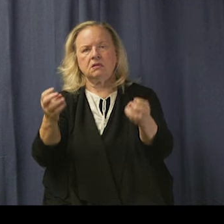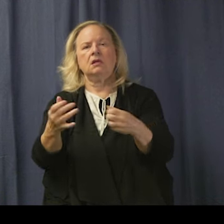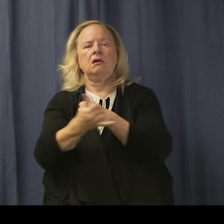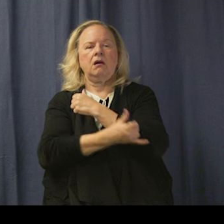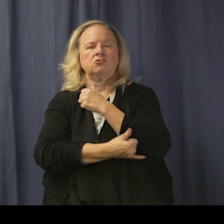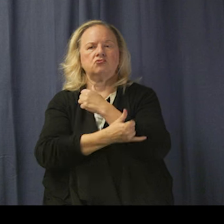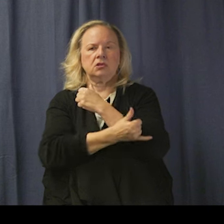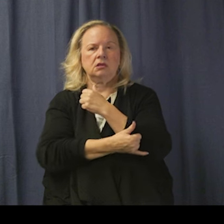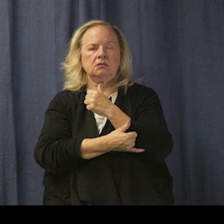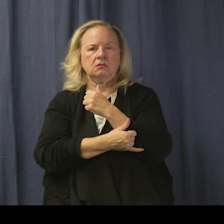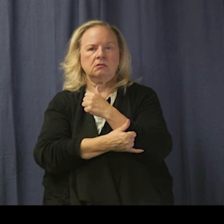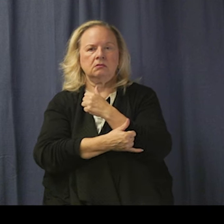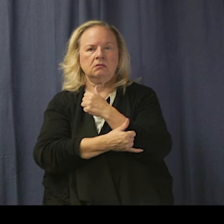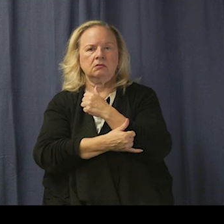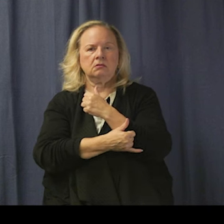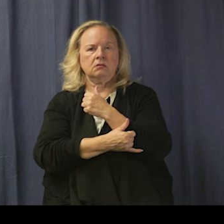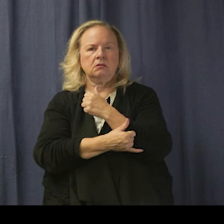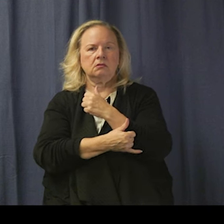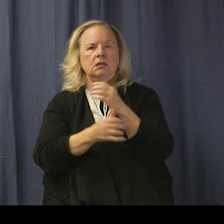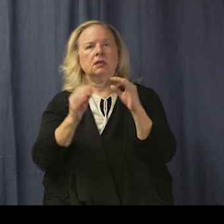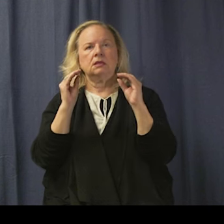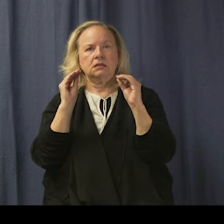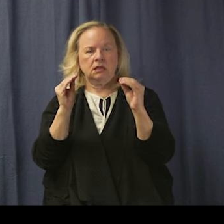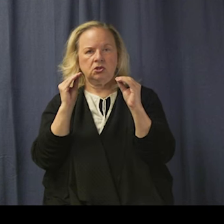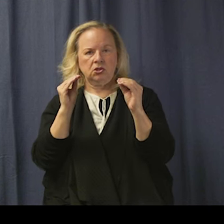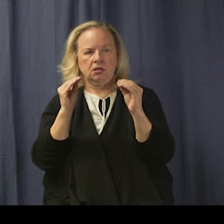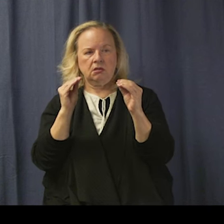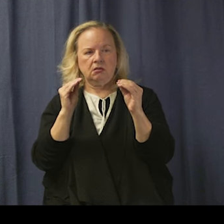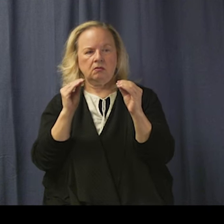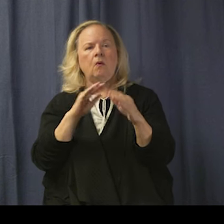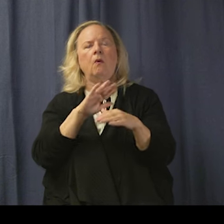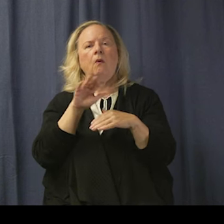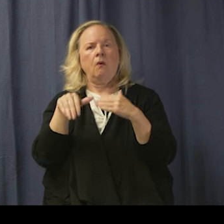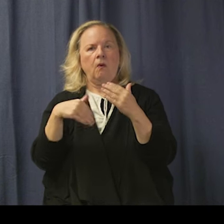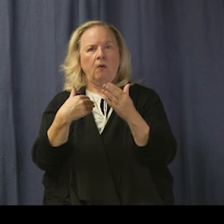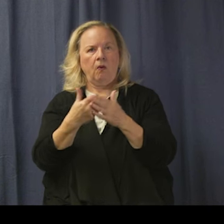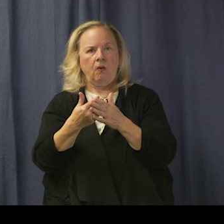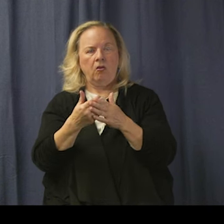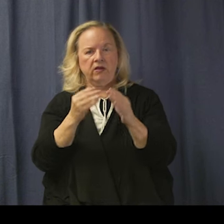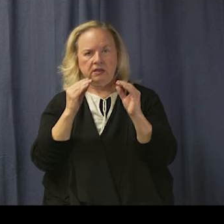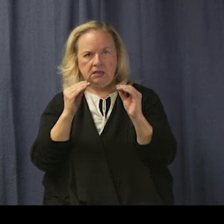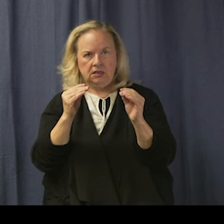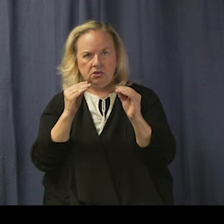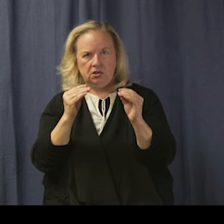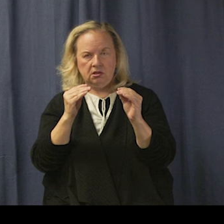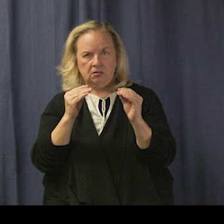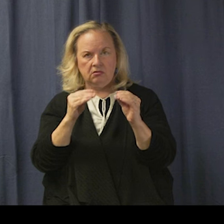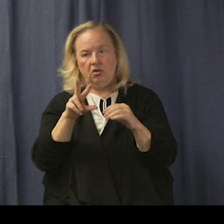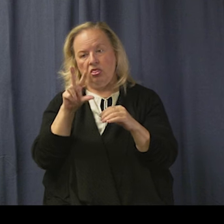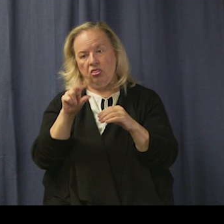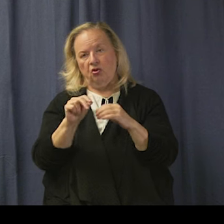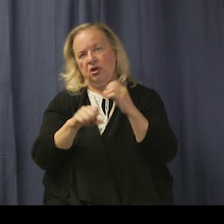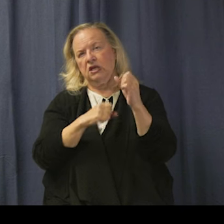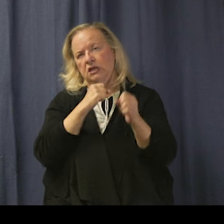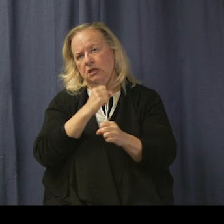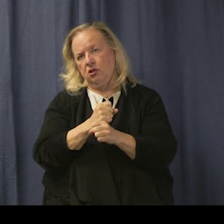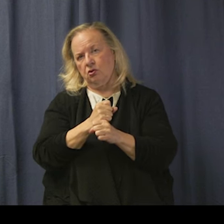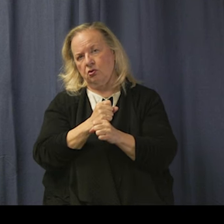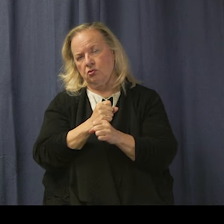And basically what he does, he's been teaching that, and we took all his teaching throughout about 30 years or